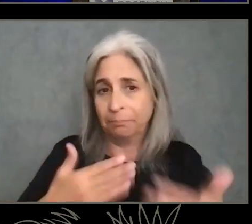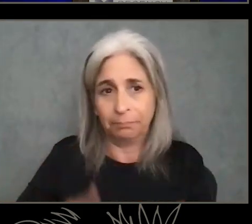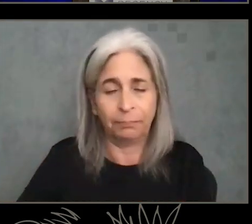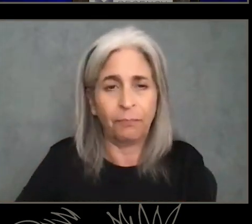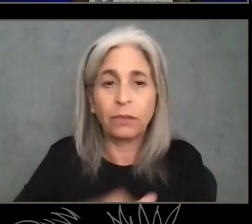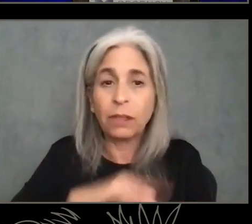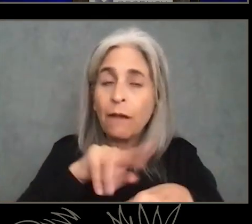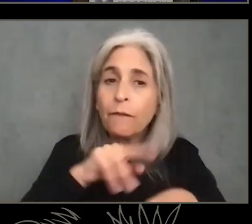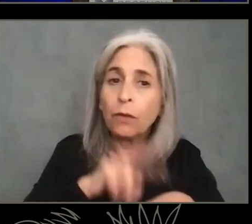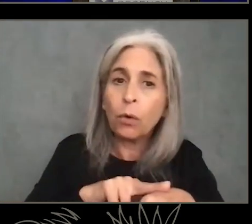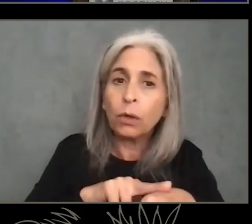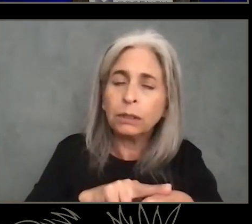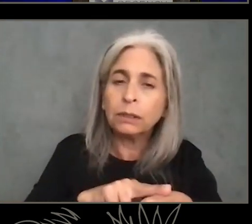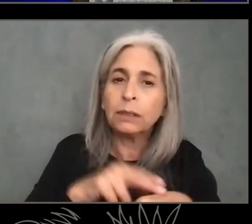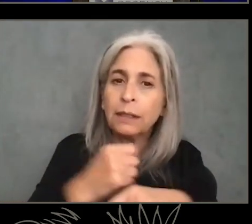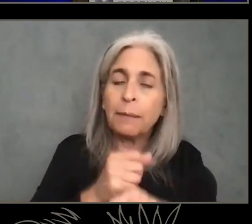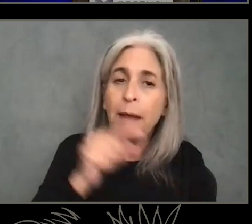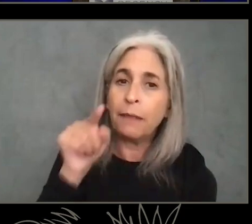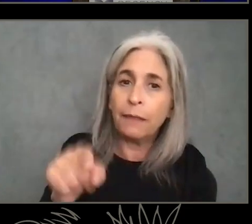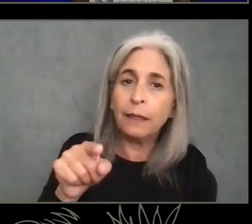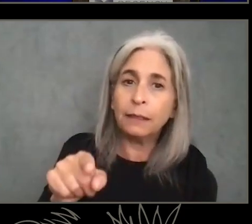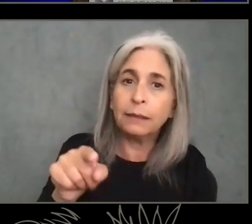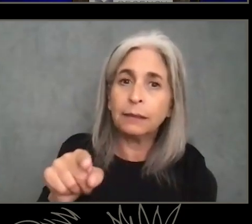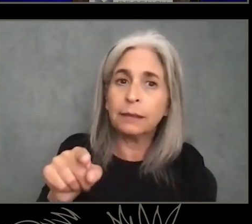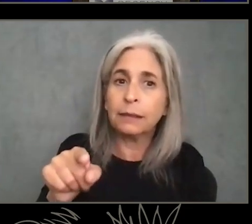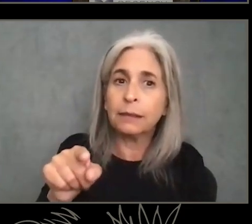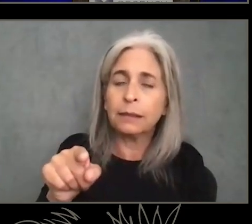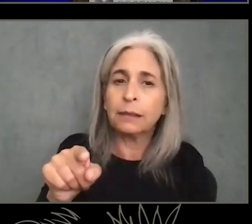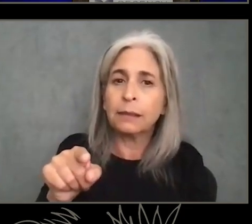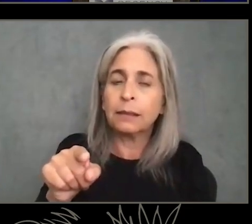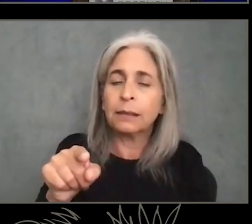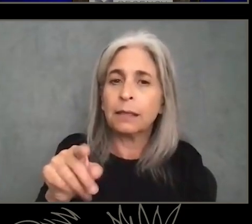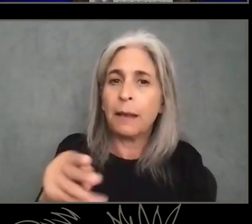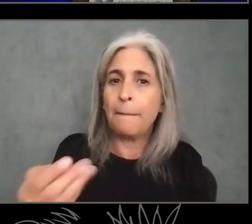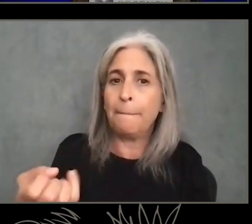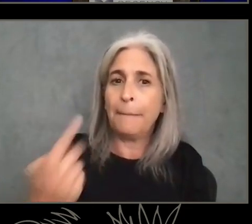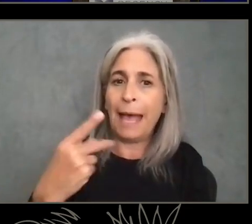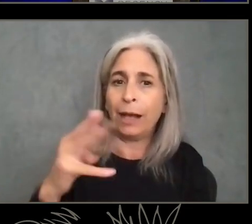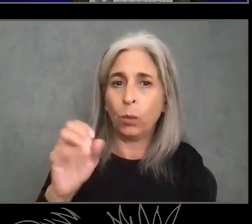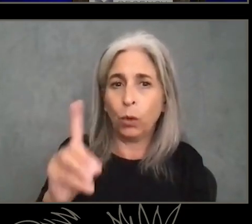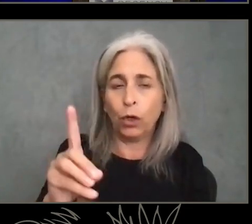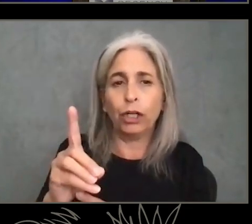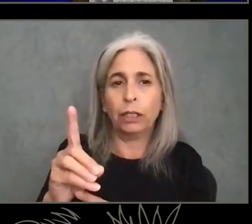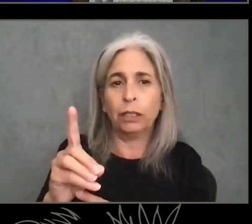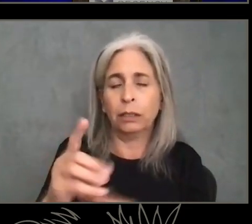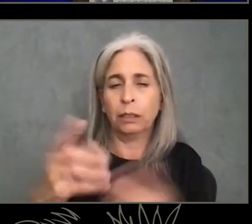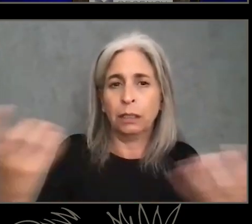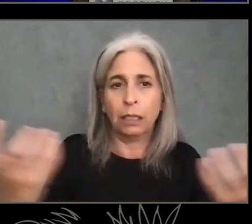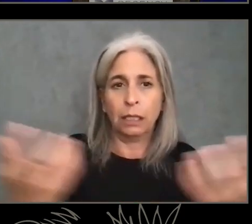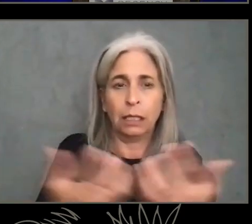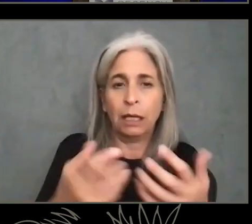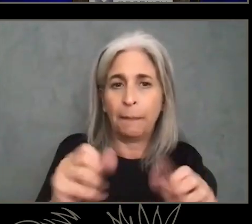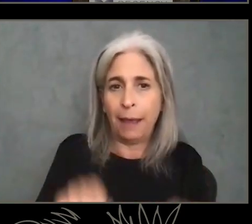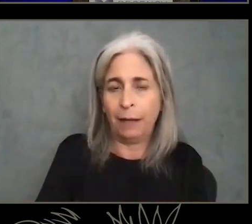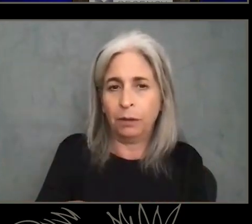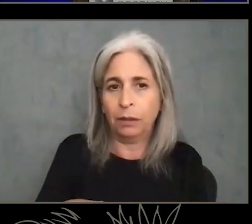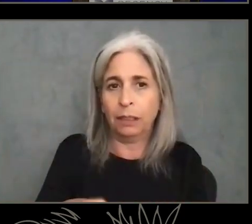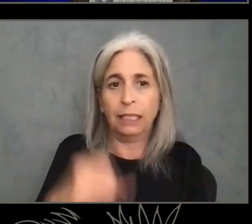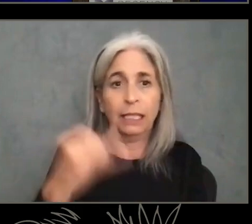And of course, they made the environment API backward compatible. So even if you're just using client SSR